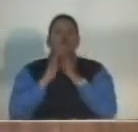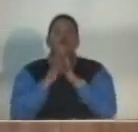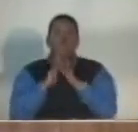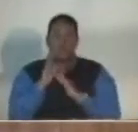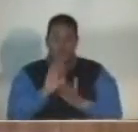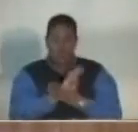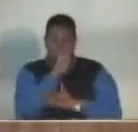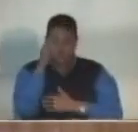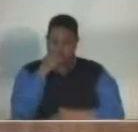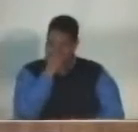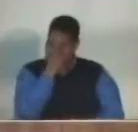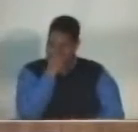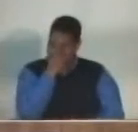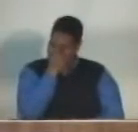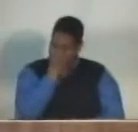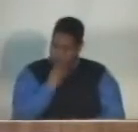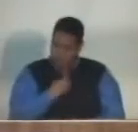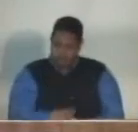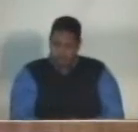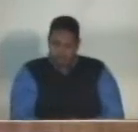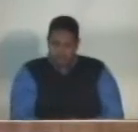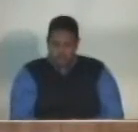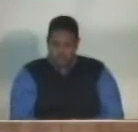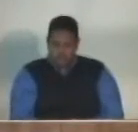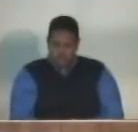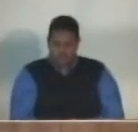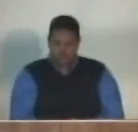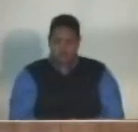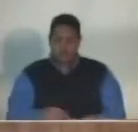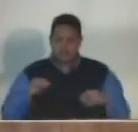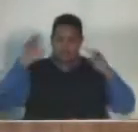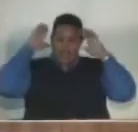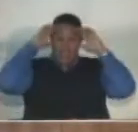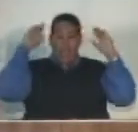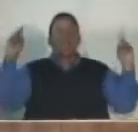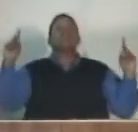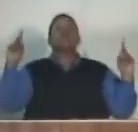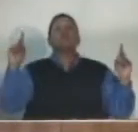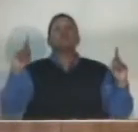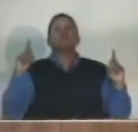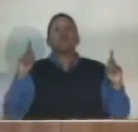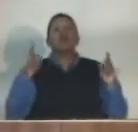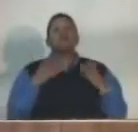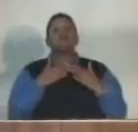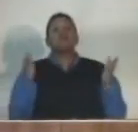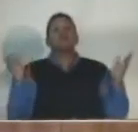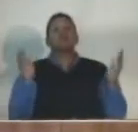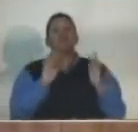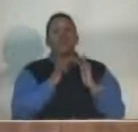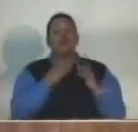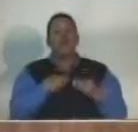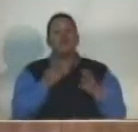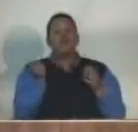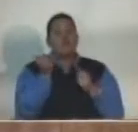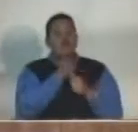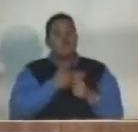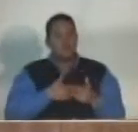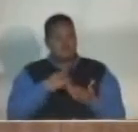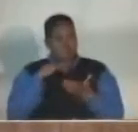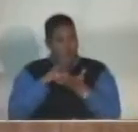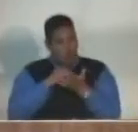In addition, the Education Broadcasting Network offers everyone a route to lifelong earning. There's something for